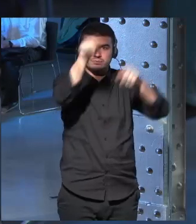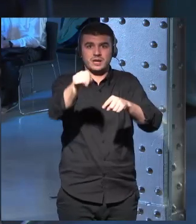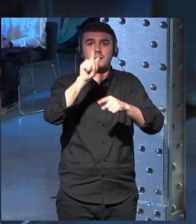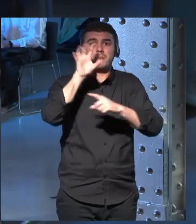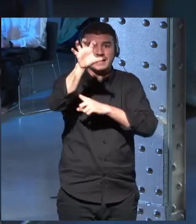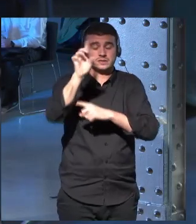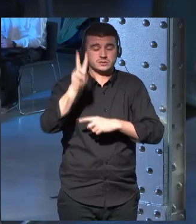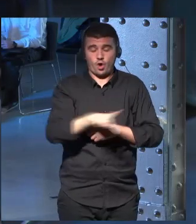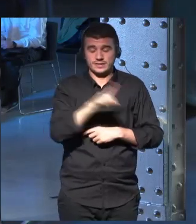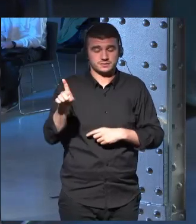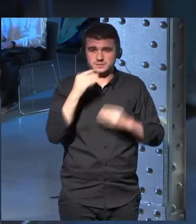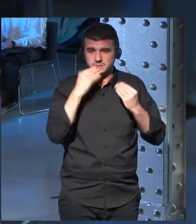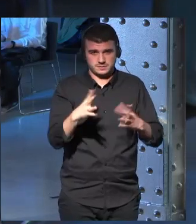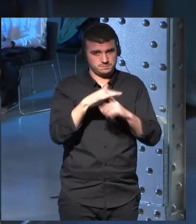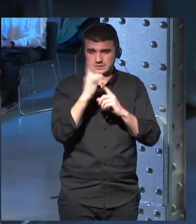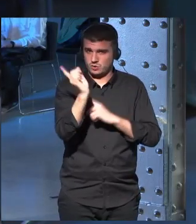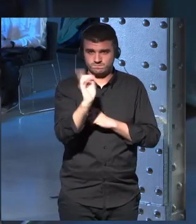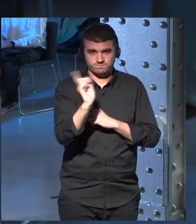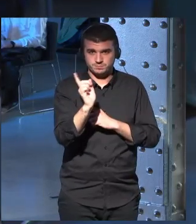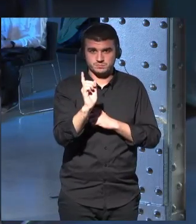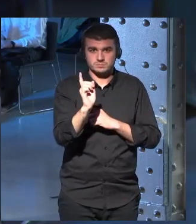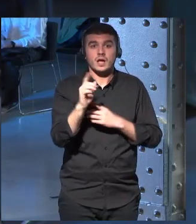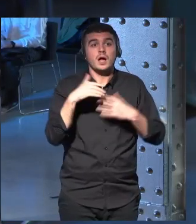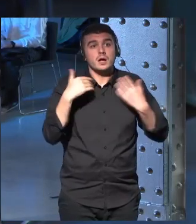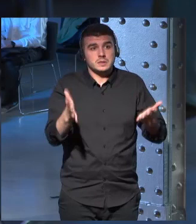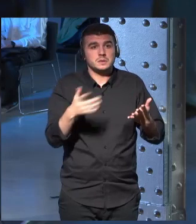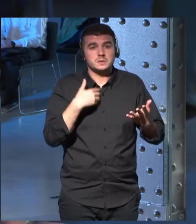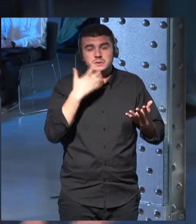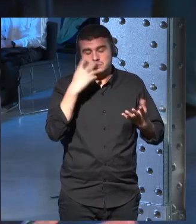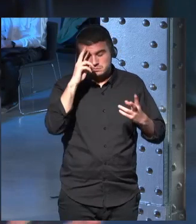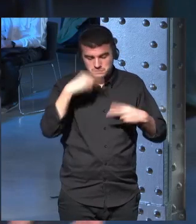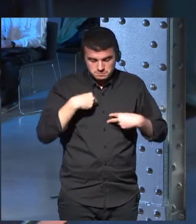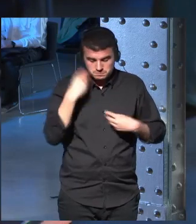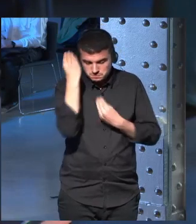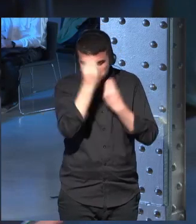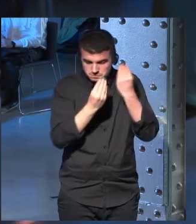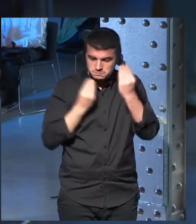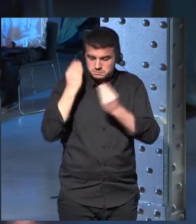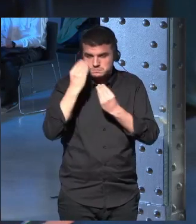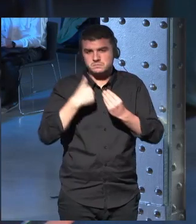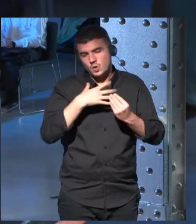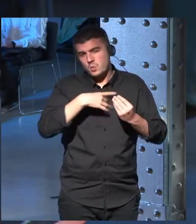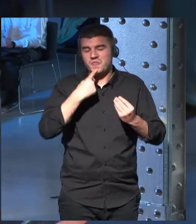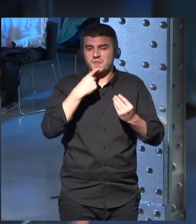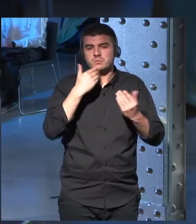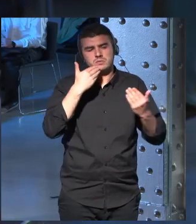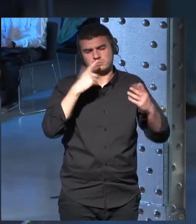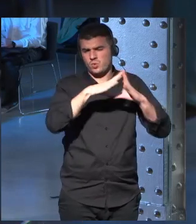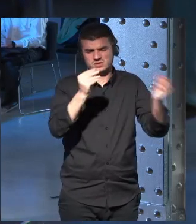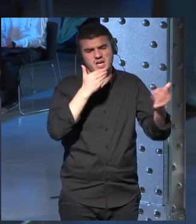But I'm, in retrospect, very grateful to the university and to the American